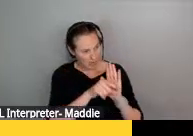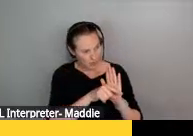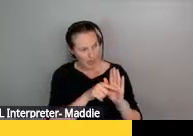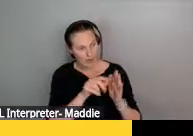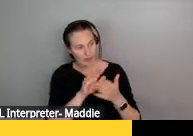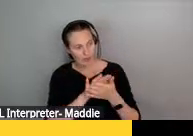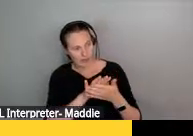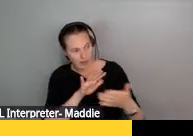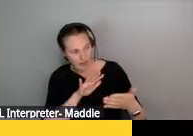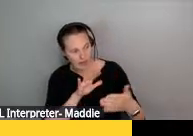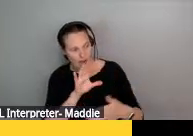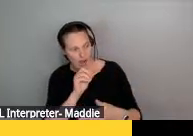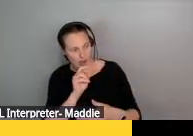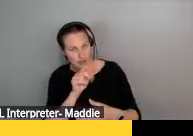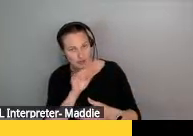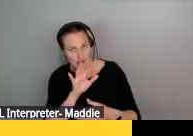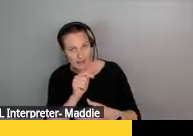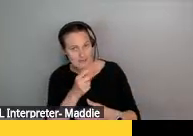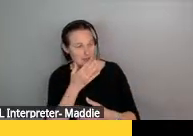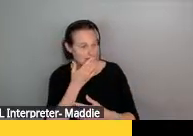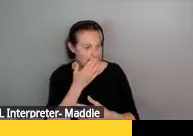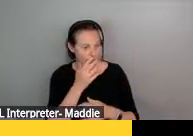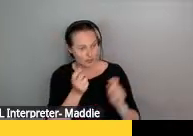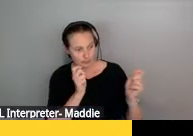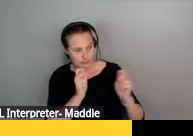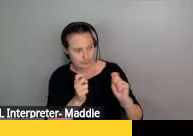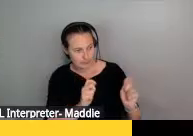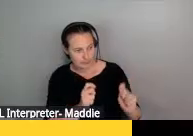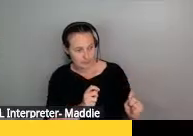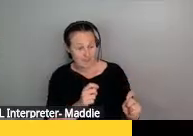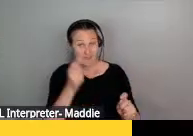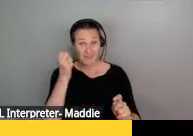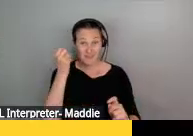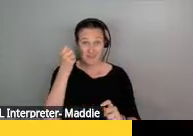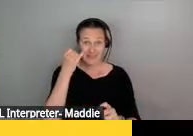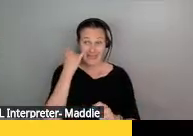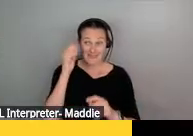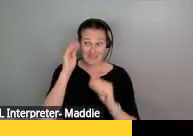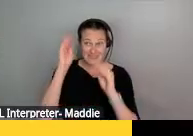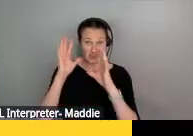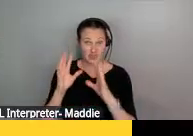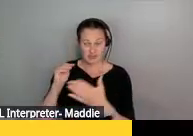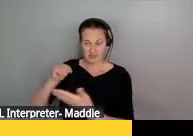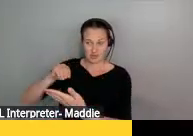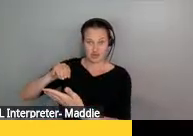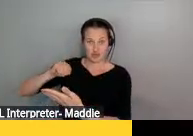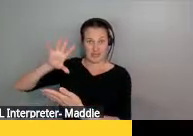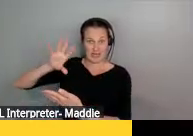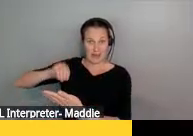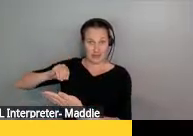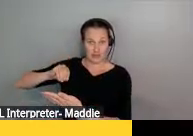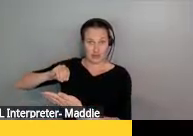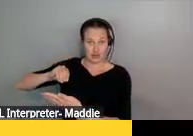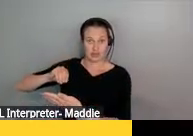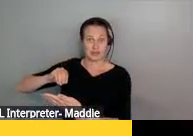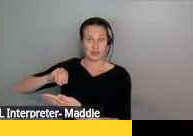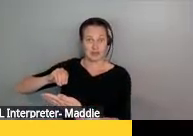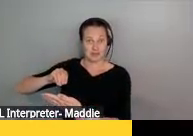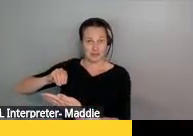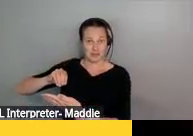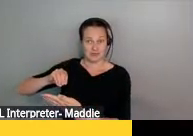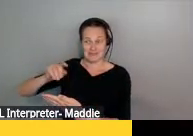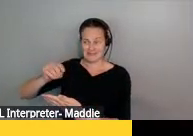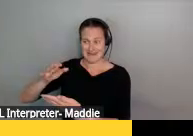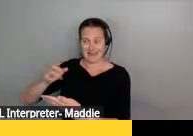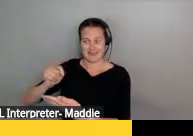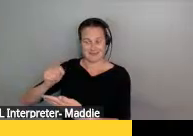the color fairly easily. But when teachers are literally taking screen captures of content and text and